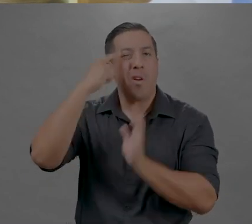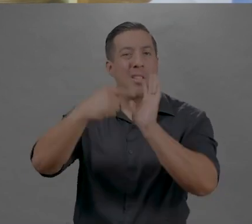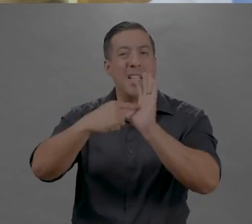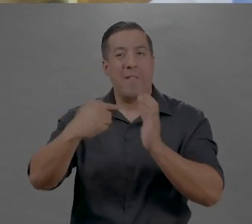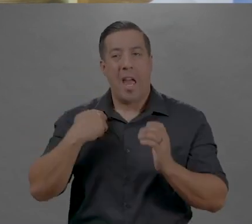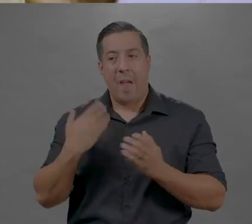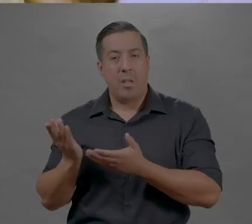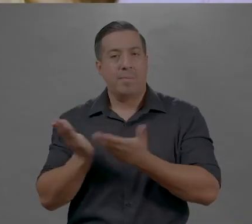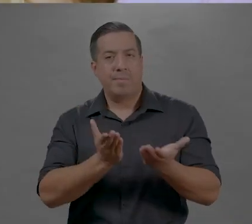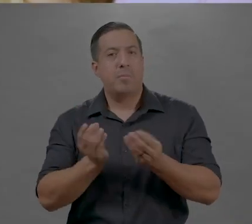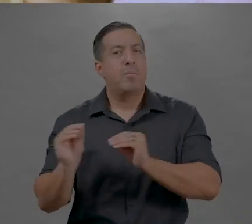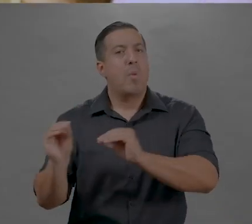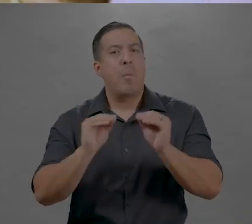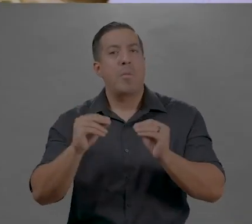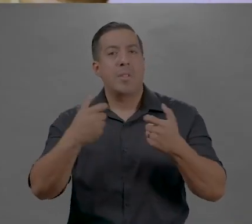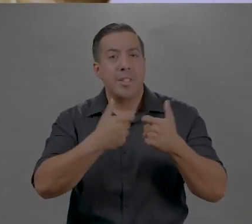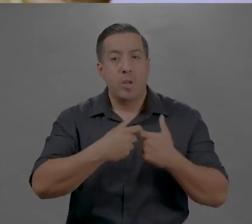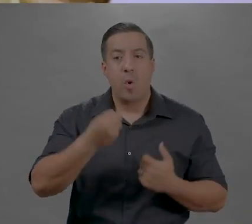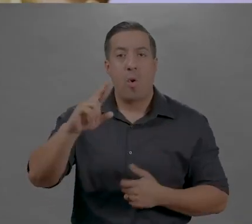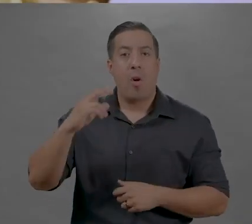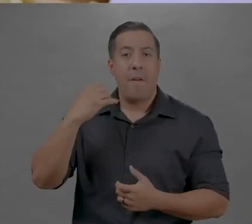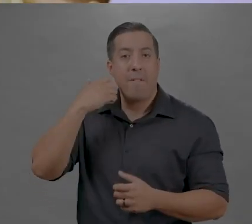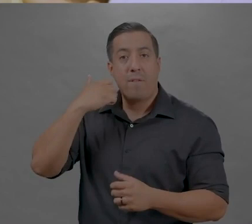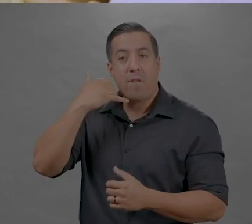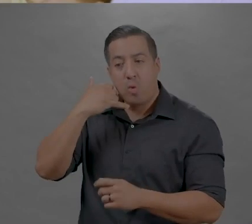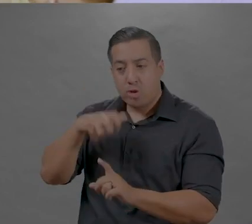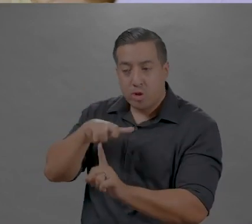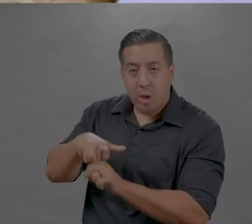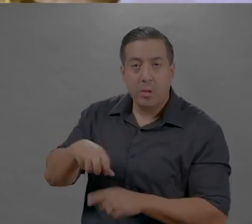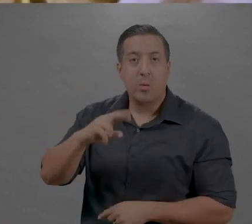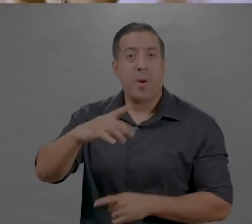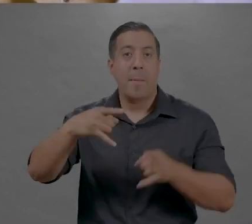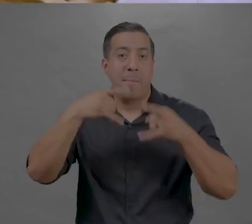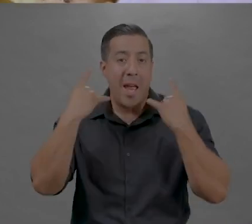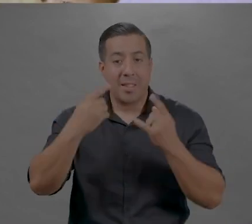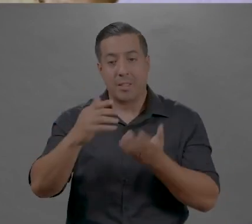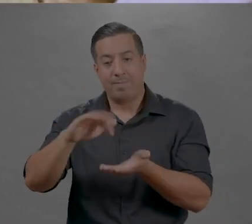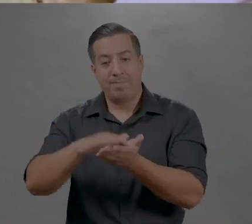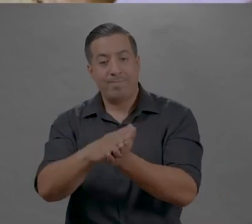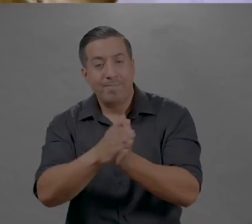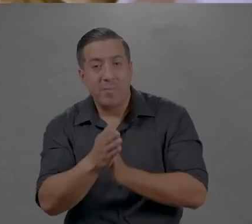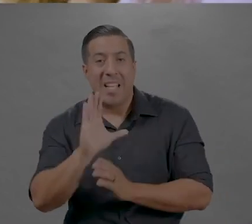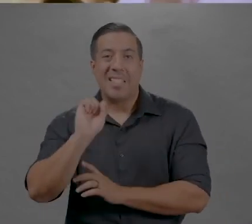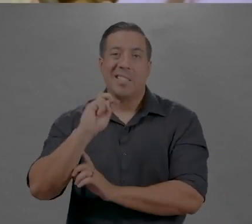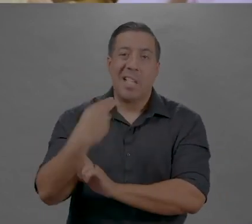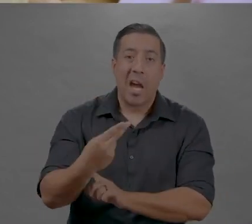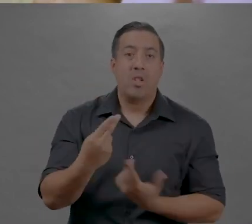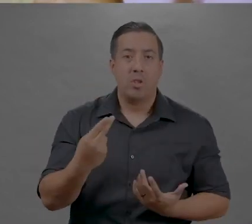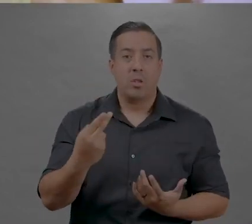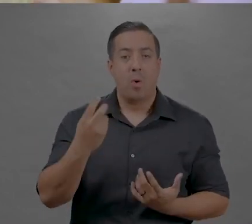with smart tools like an external mobile phone battery or solar charger and an escape tool for your car, mask and hand